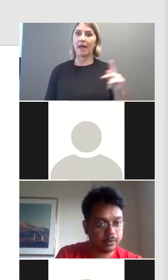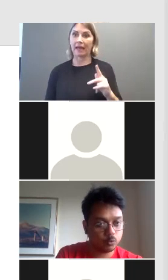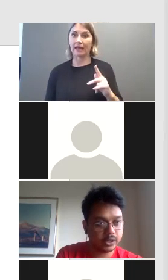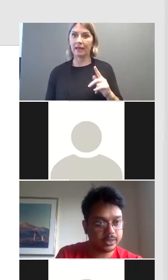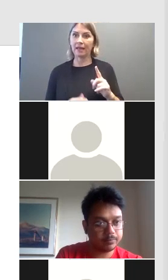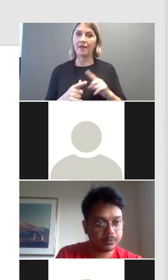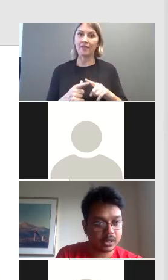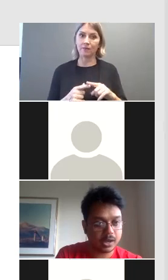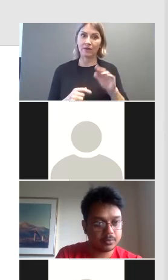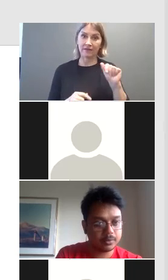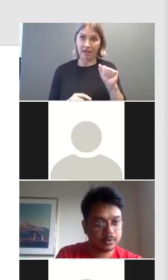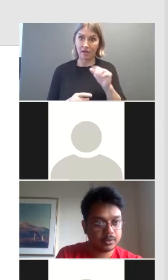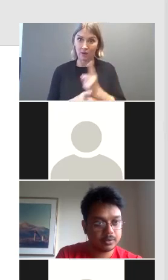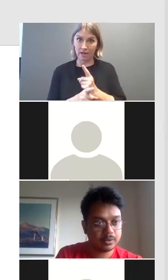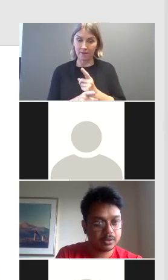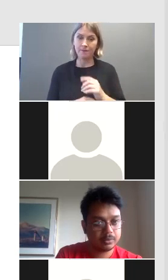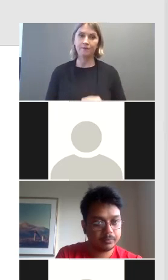would have A, won't I? Taha?